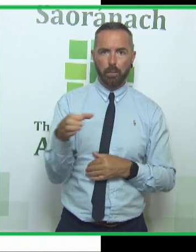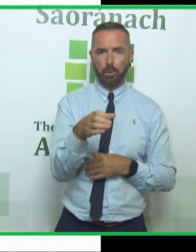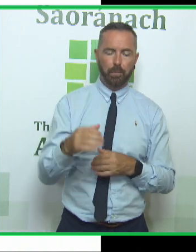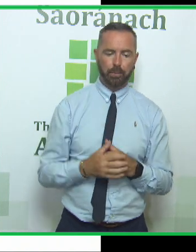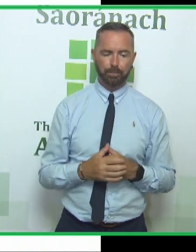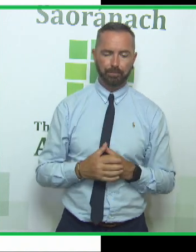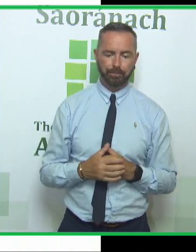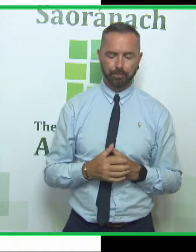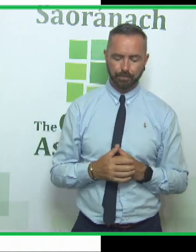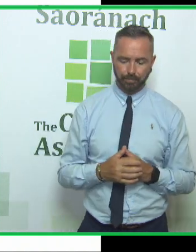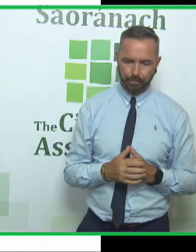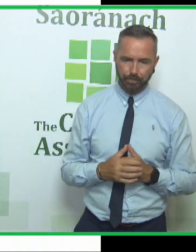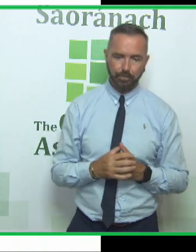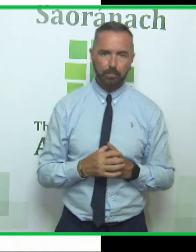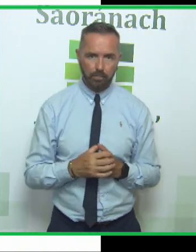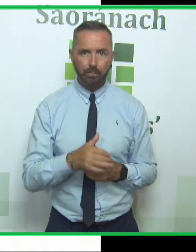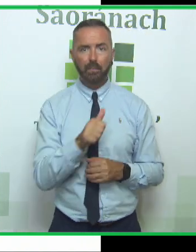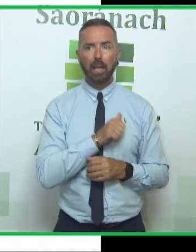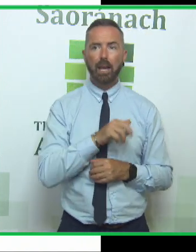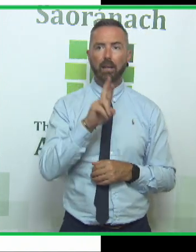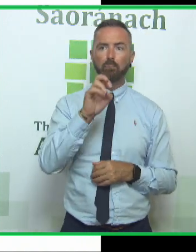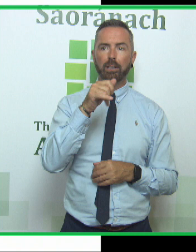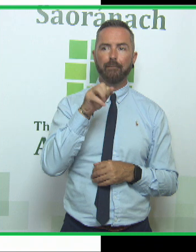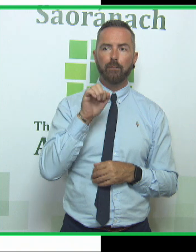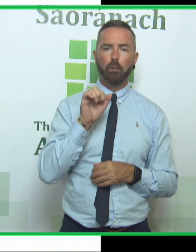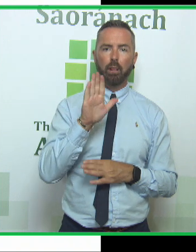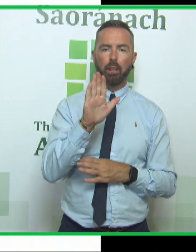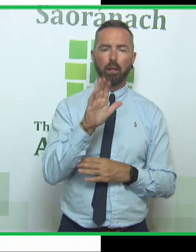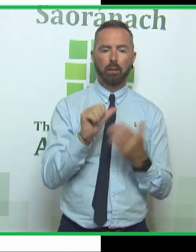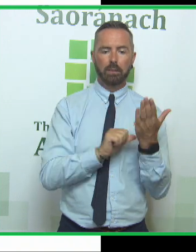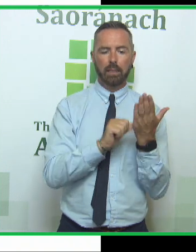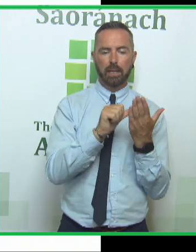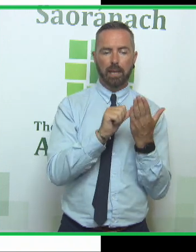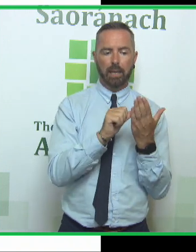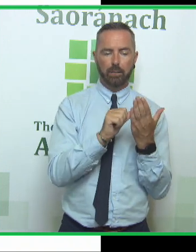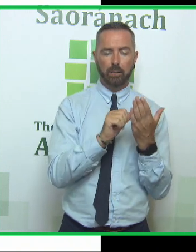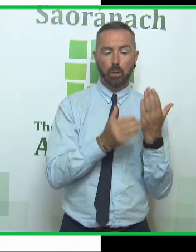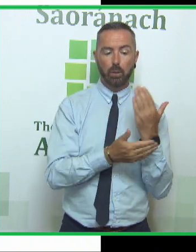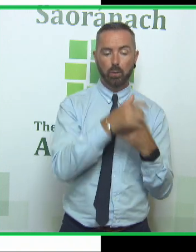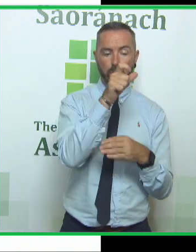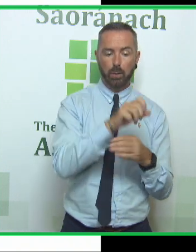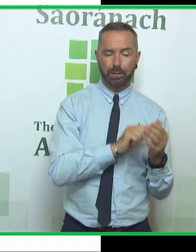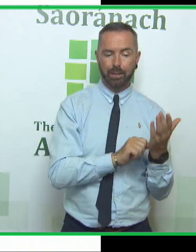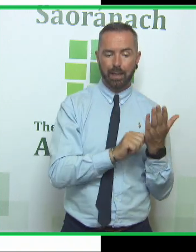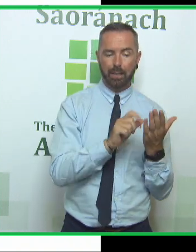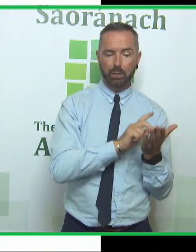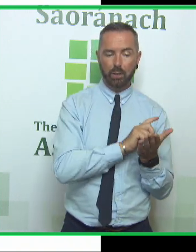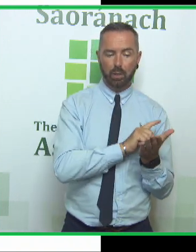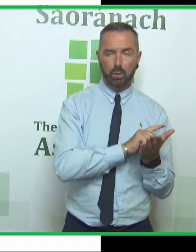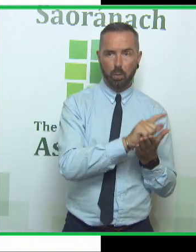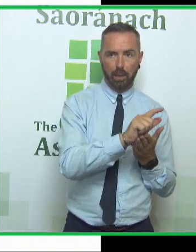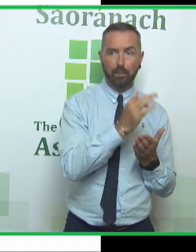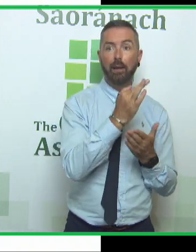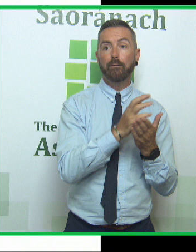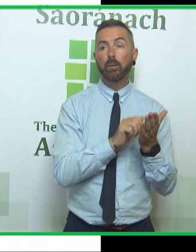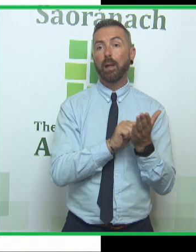is kind of at referral, the age. So the youngest person was 12. We've had a few 11-year-olds referred